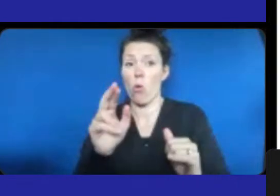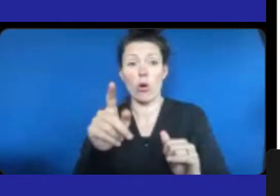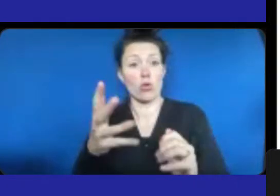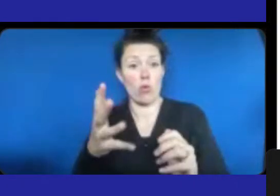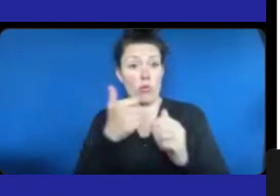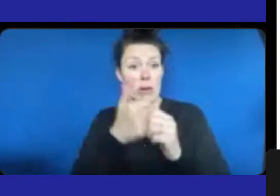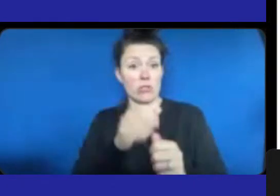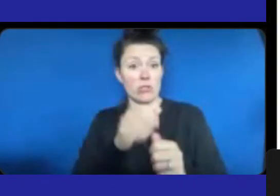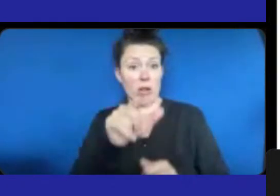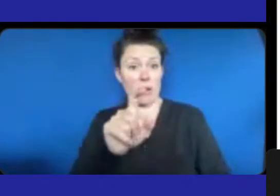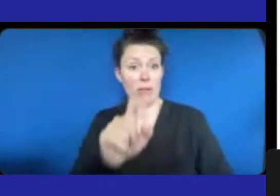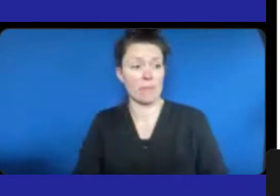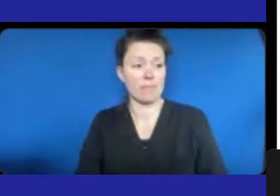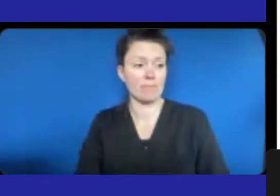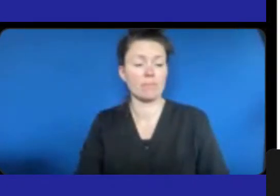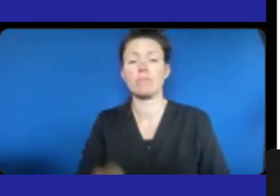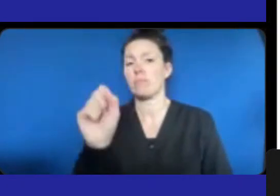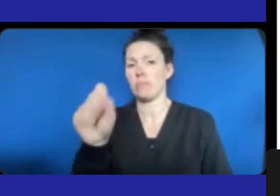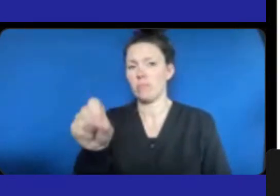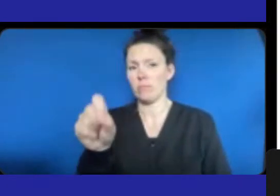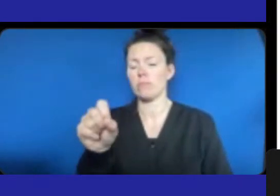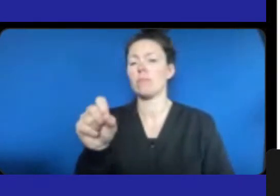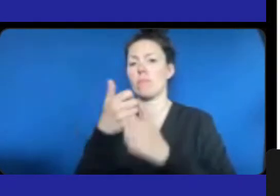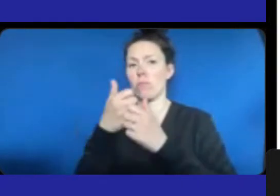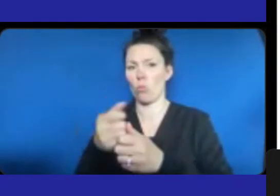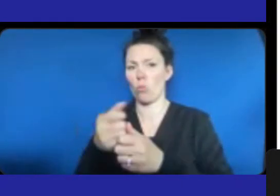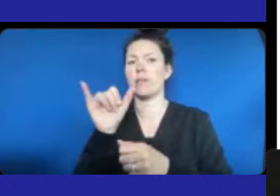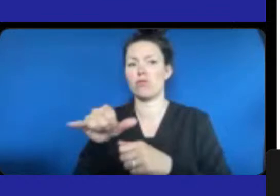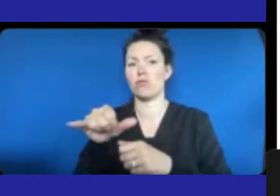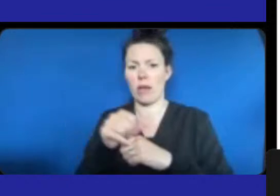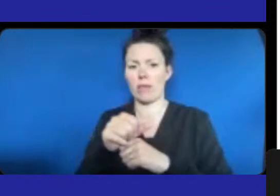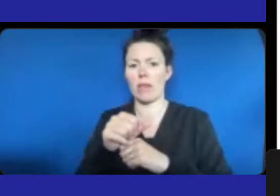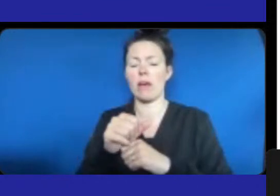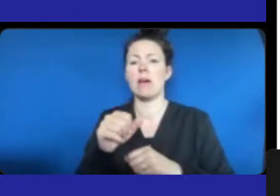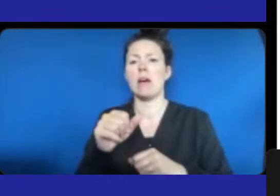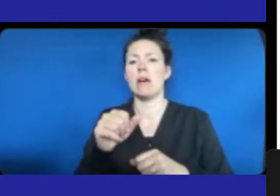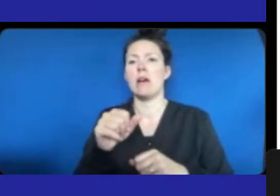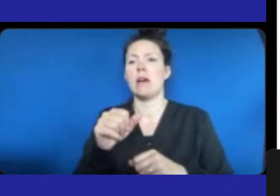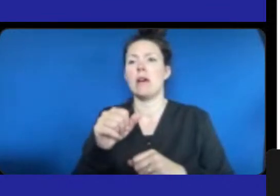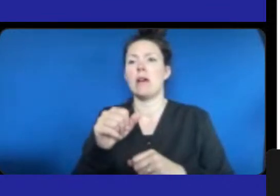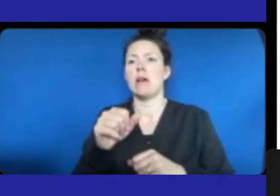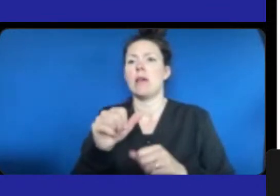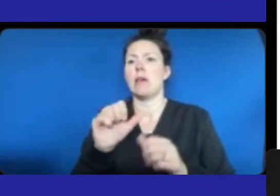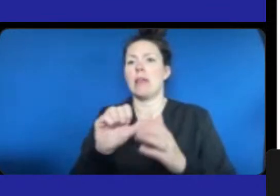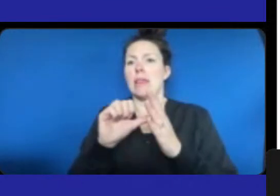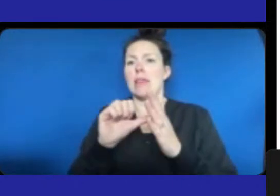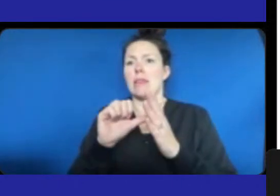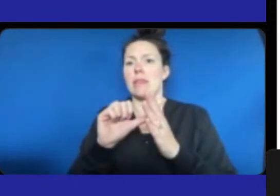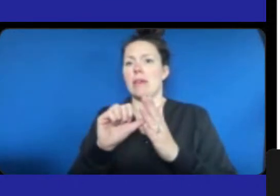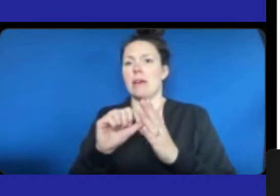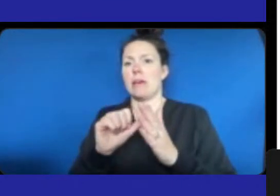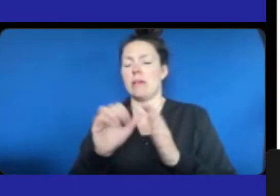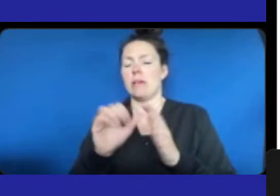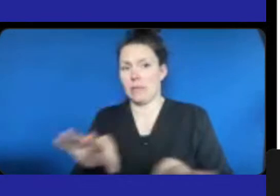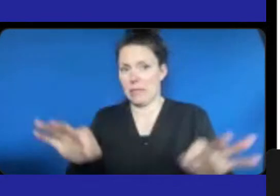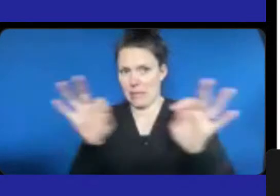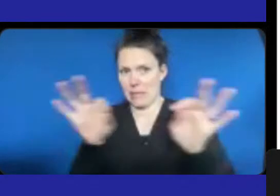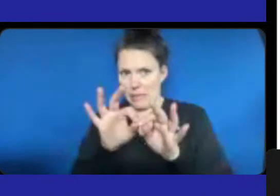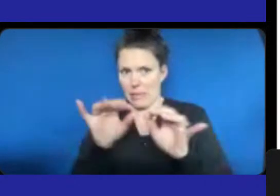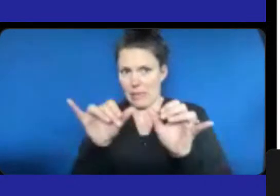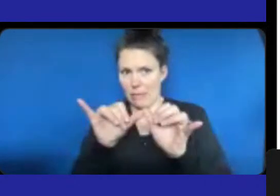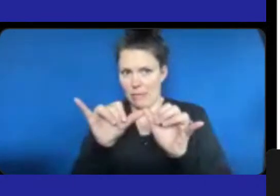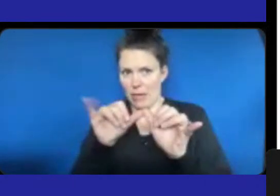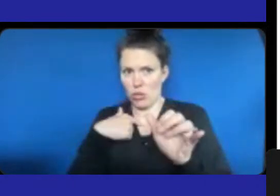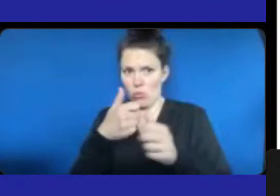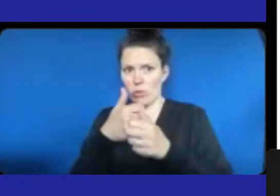tracking? Yep, we definitely track it in a few different ways. The kind of key measure we've been tracking is